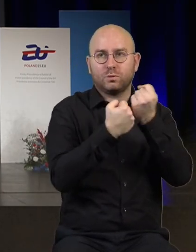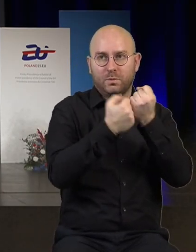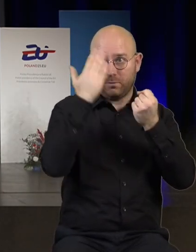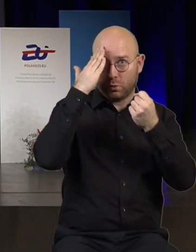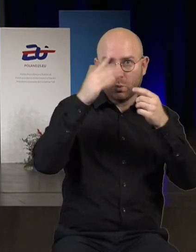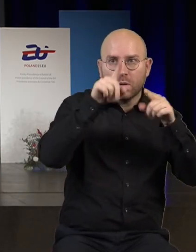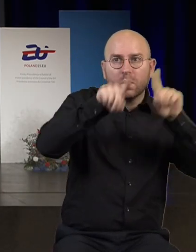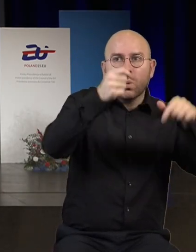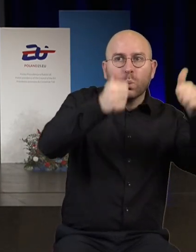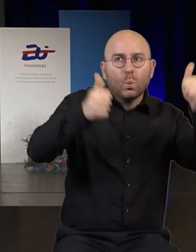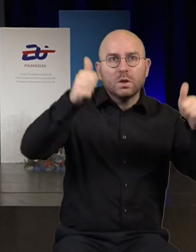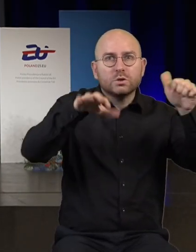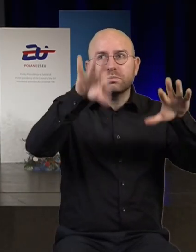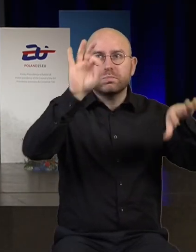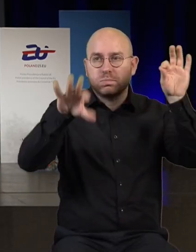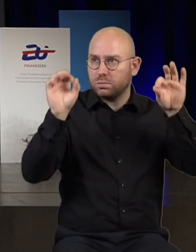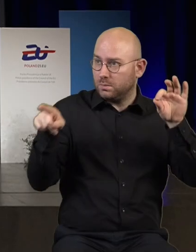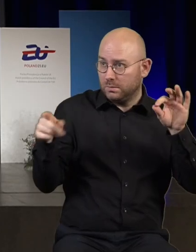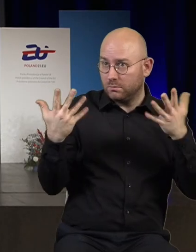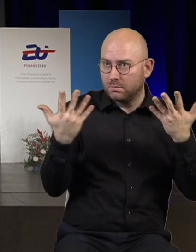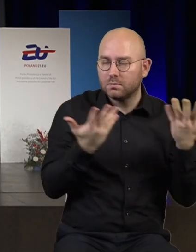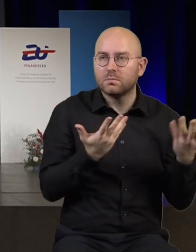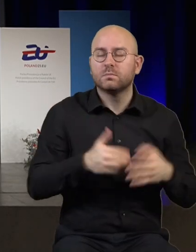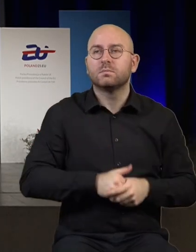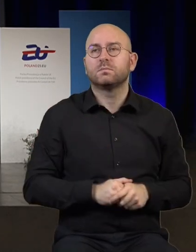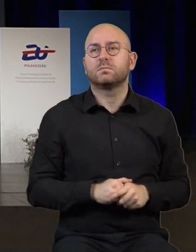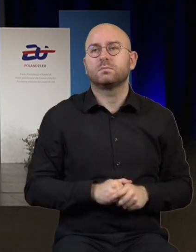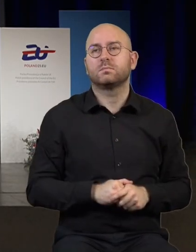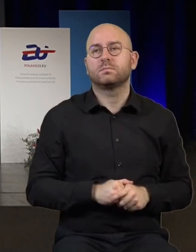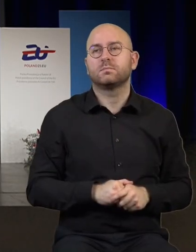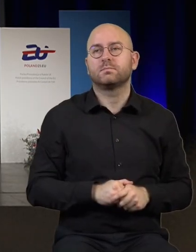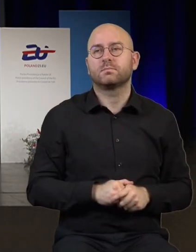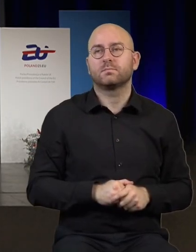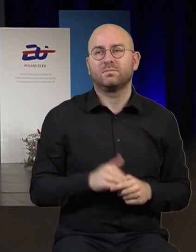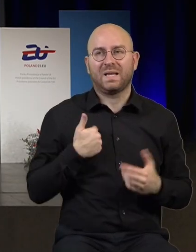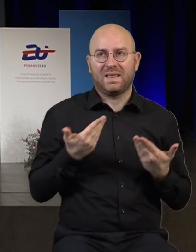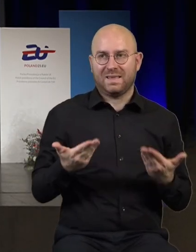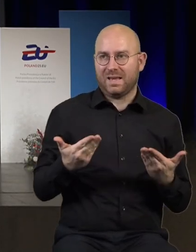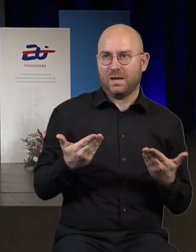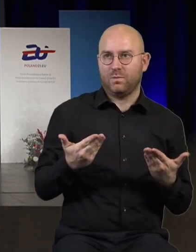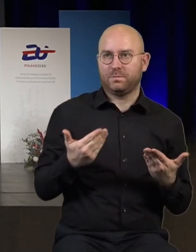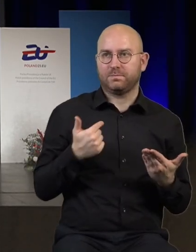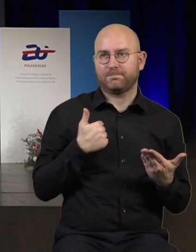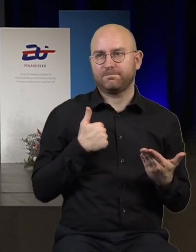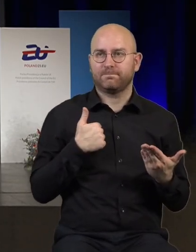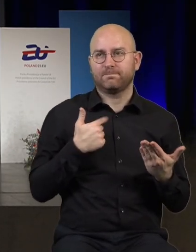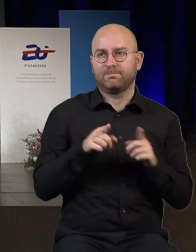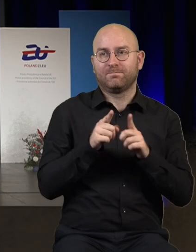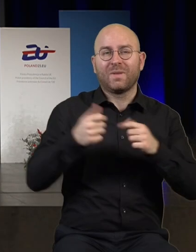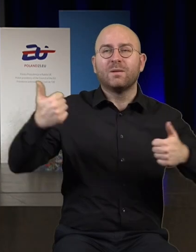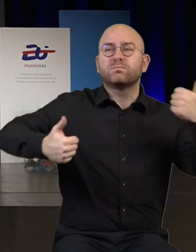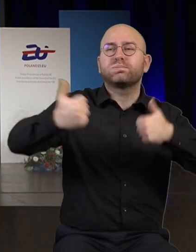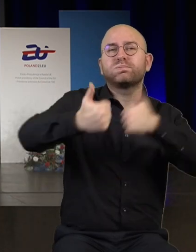with higher demand of security measures, low